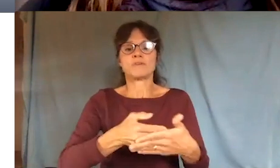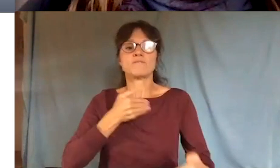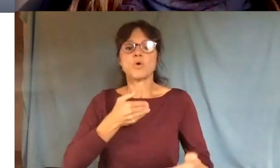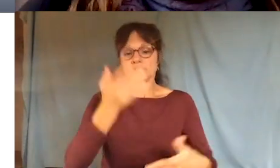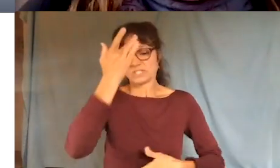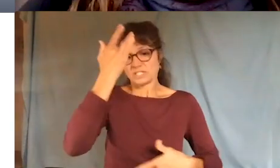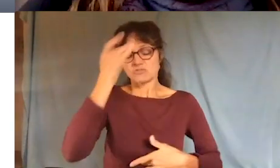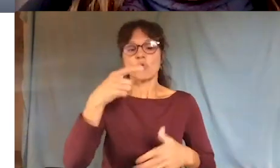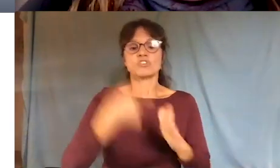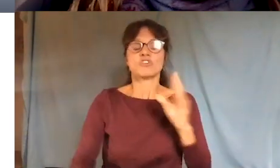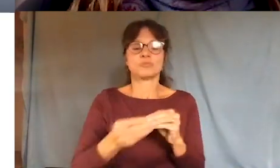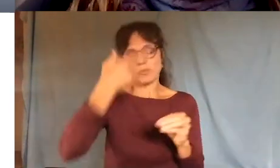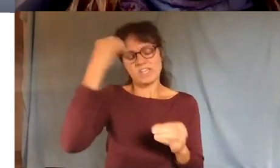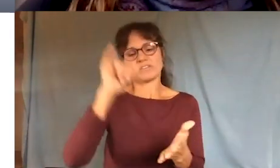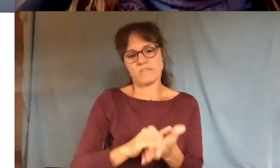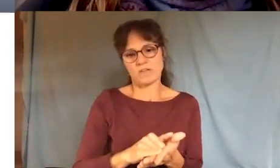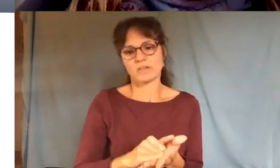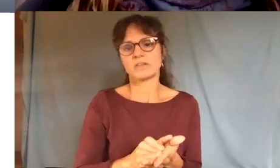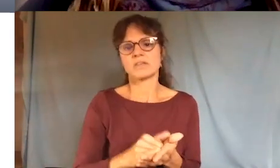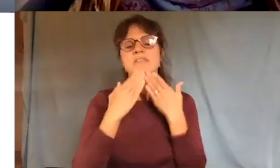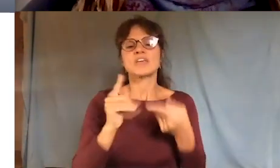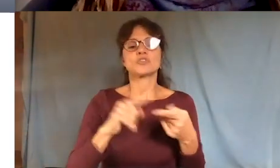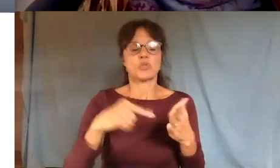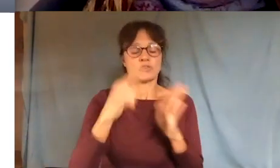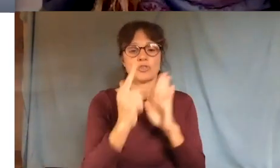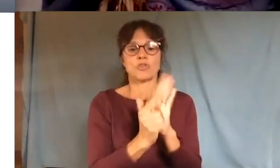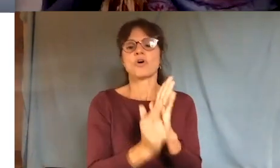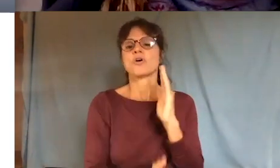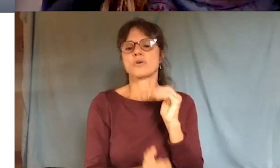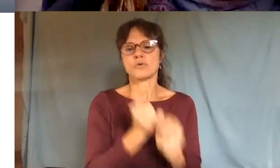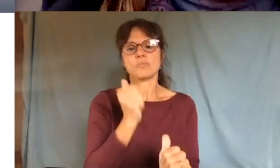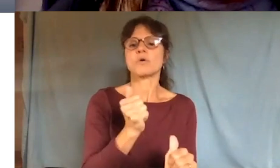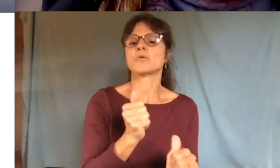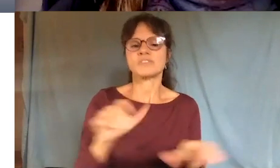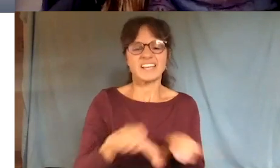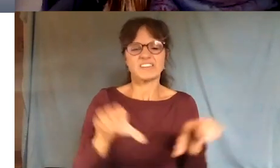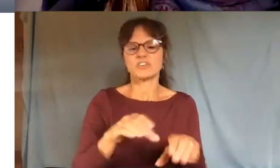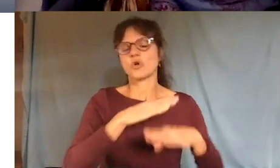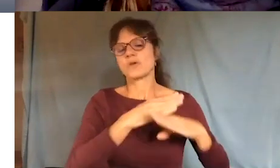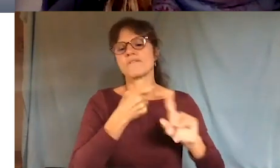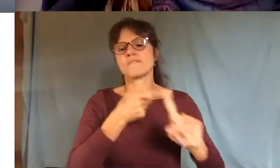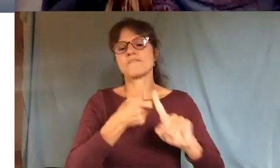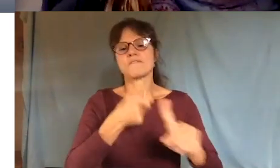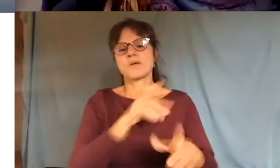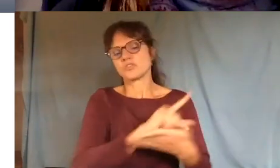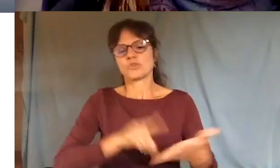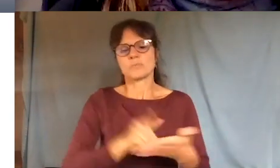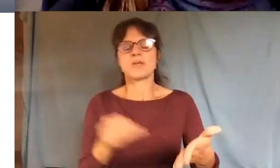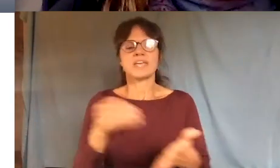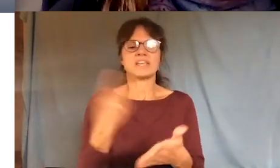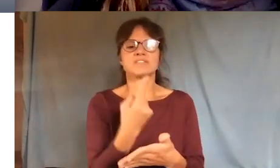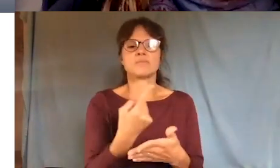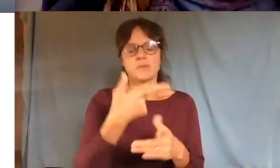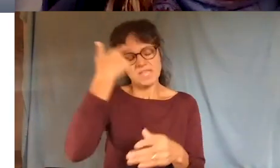charging them more because of it. And thanks to the law, most health programs and activities are prohibited from discriminating against someone due to